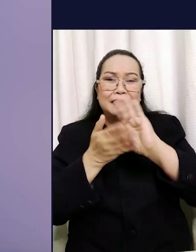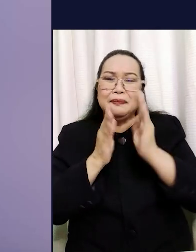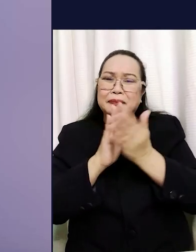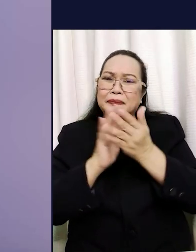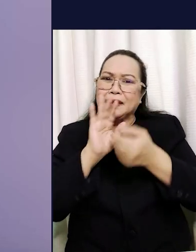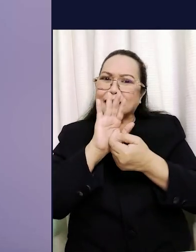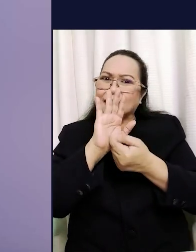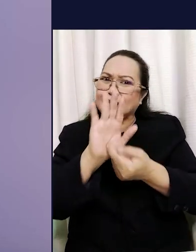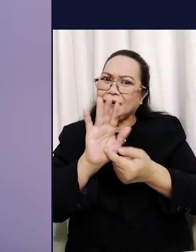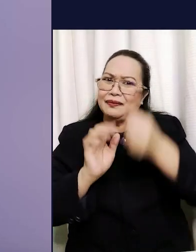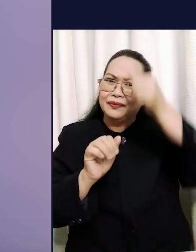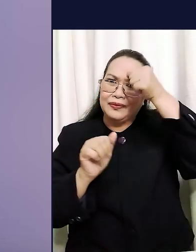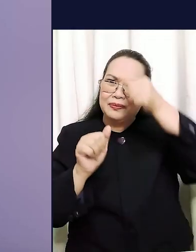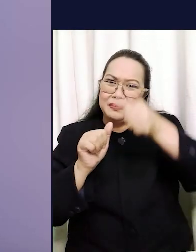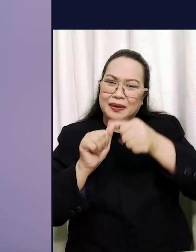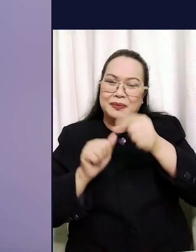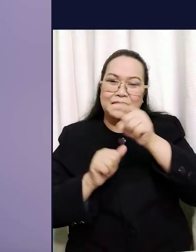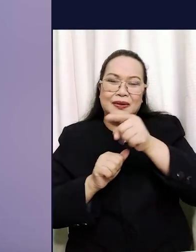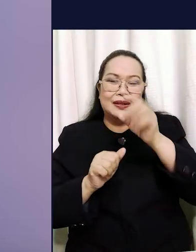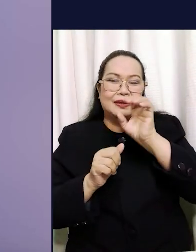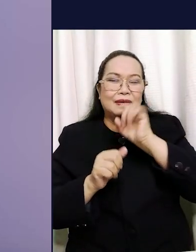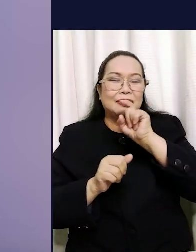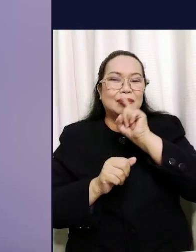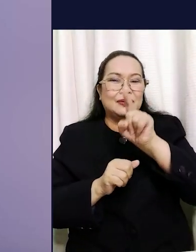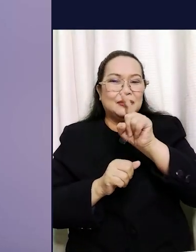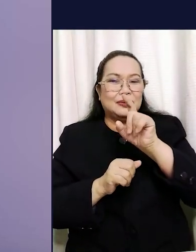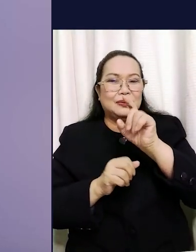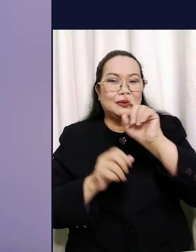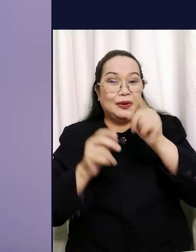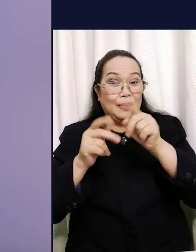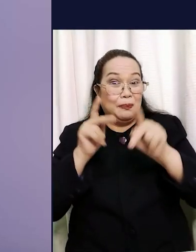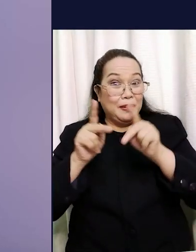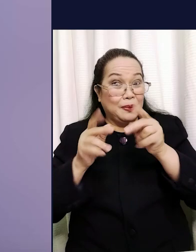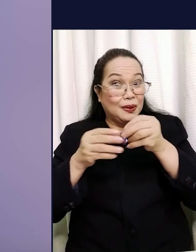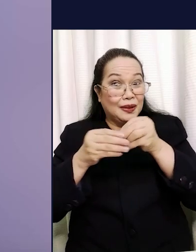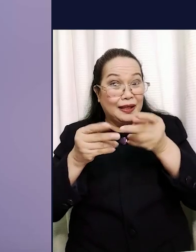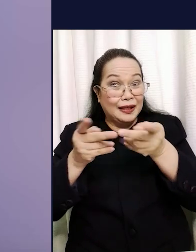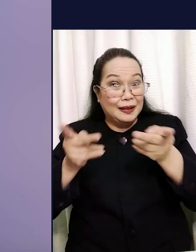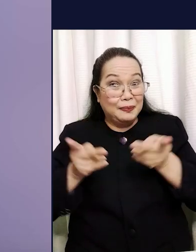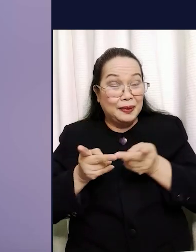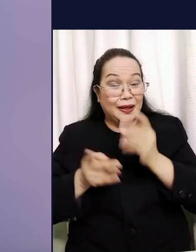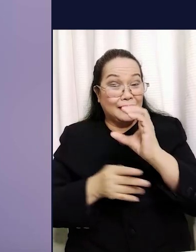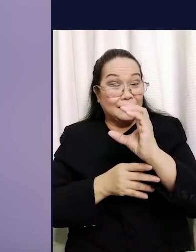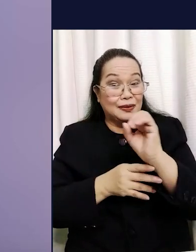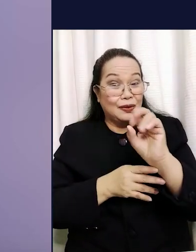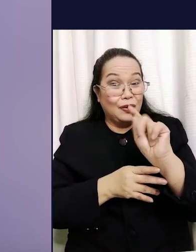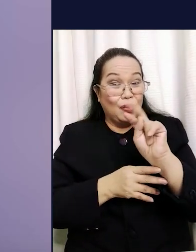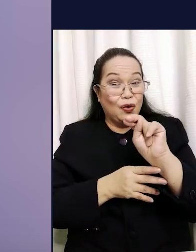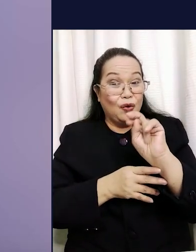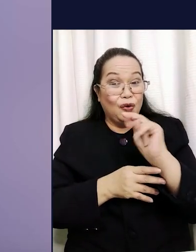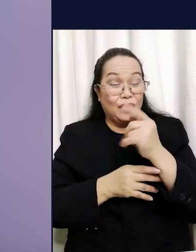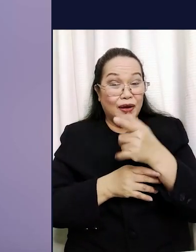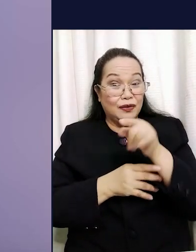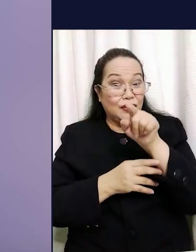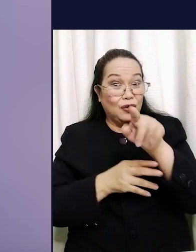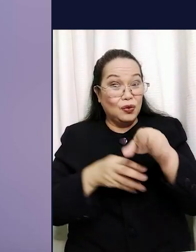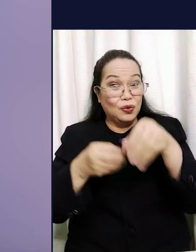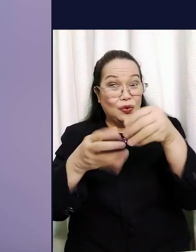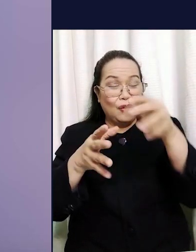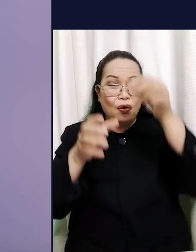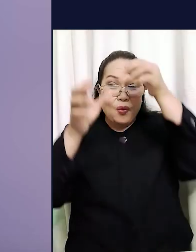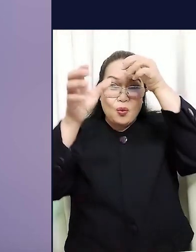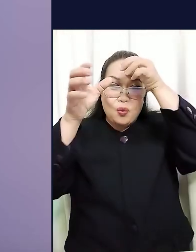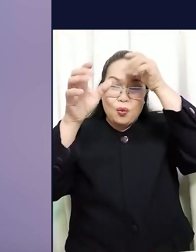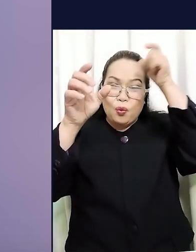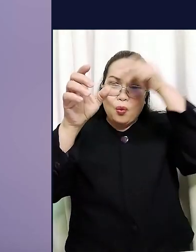ay nagbibigay paalala doon sa mga taga-Korinto na yung kaloob na meron sila ng